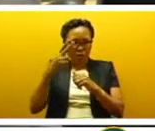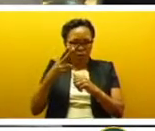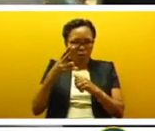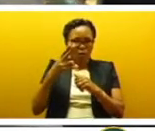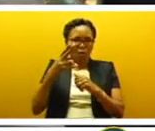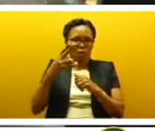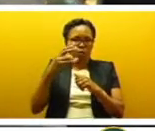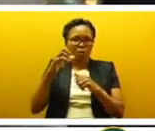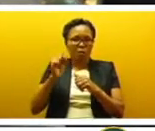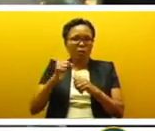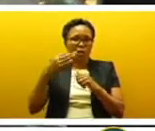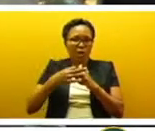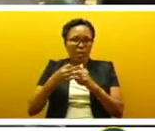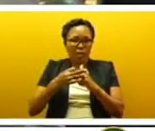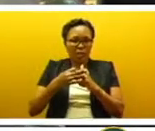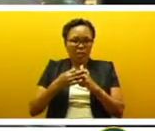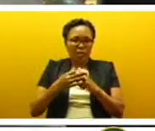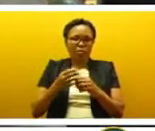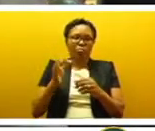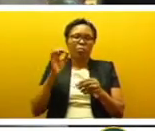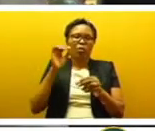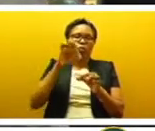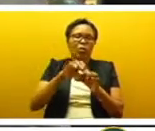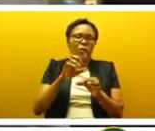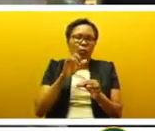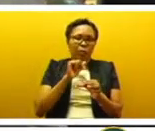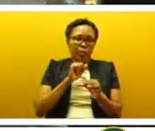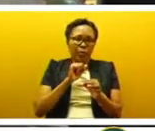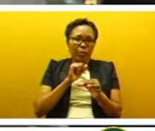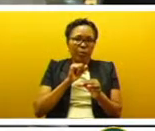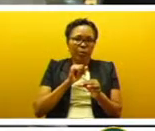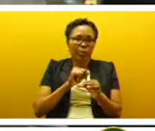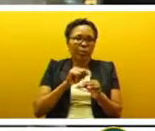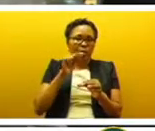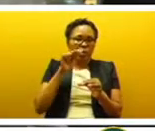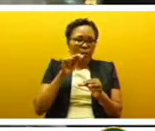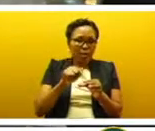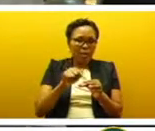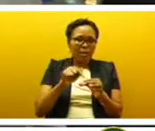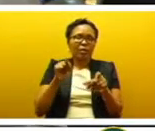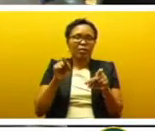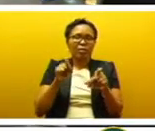22,120,458 had cast their vote. This equates to